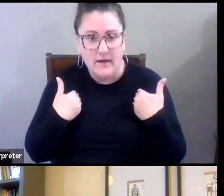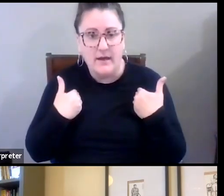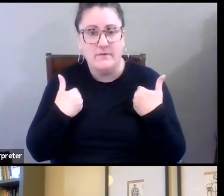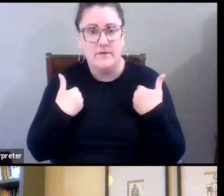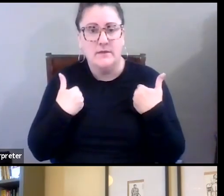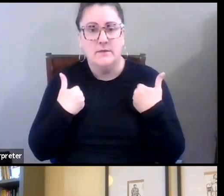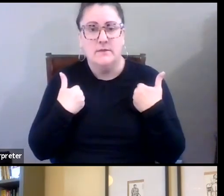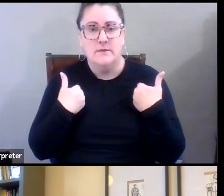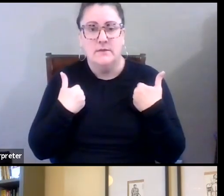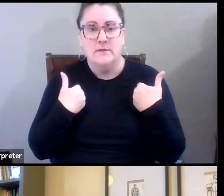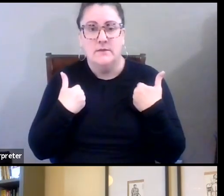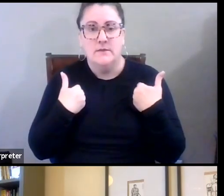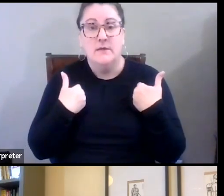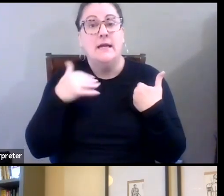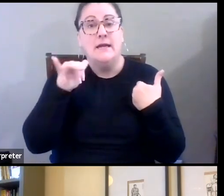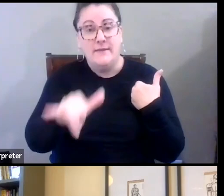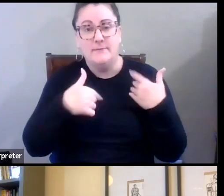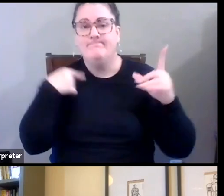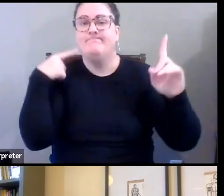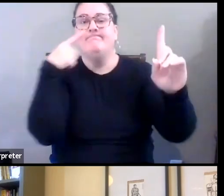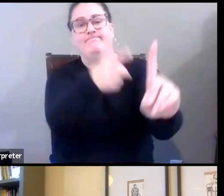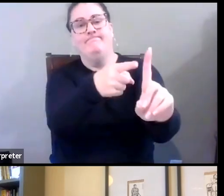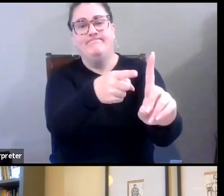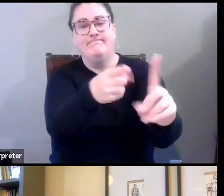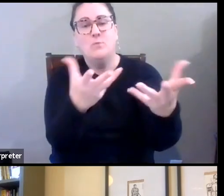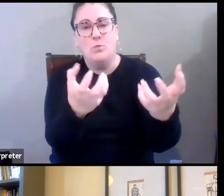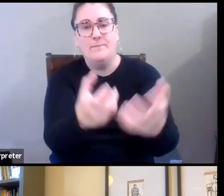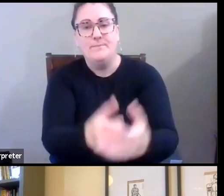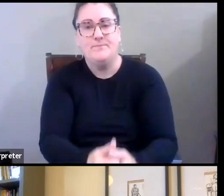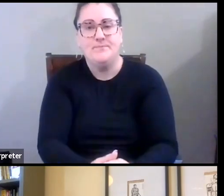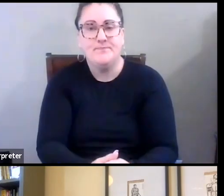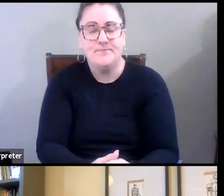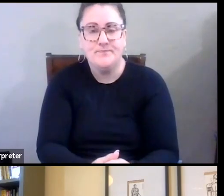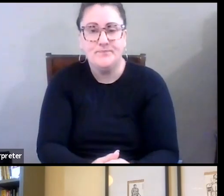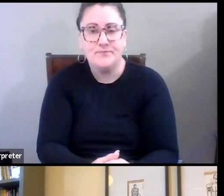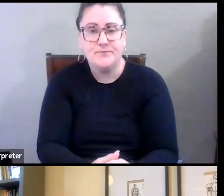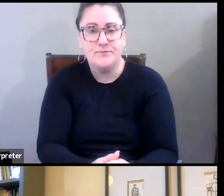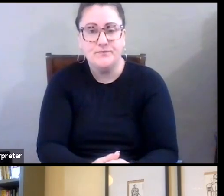I'm kind of gunning for at this point? Mm-hmm.